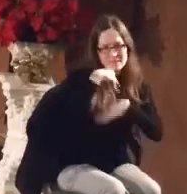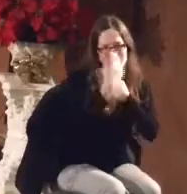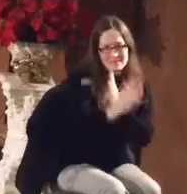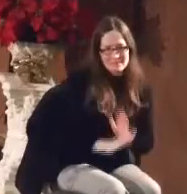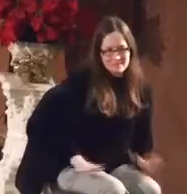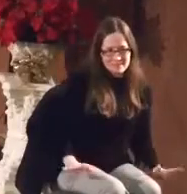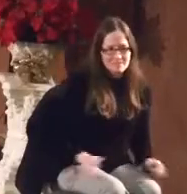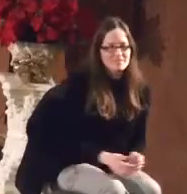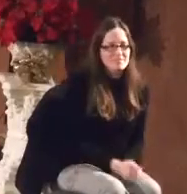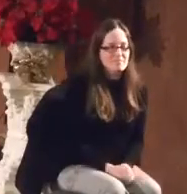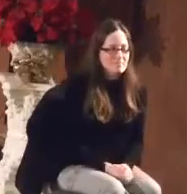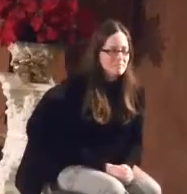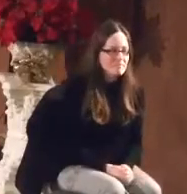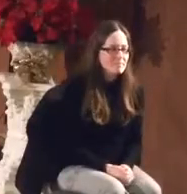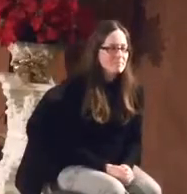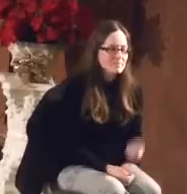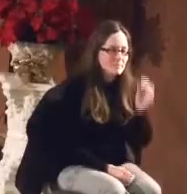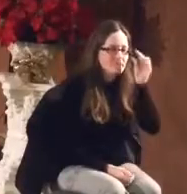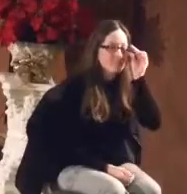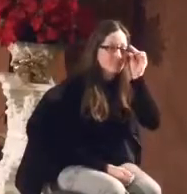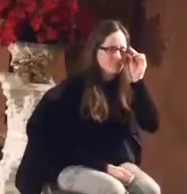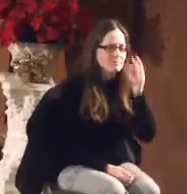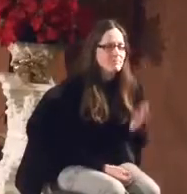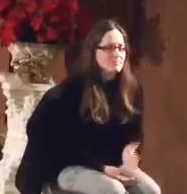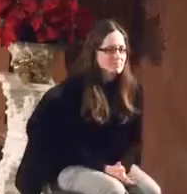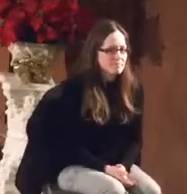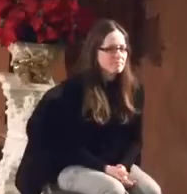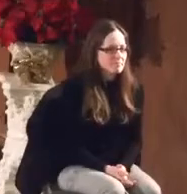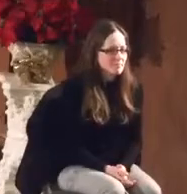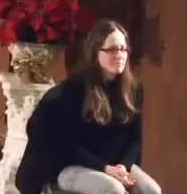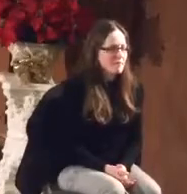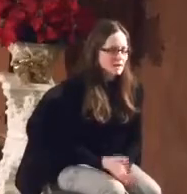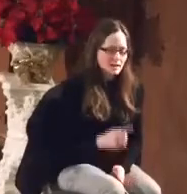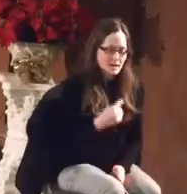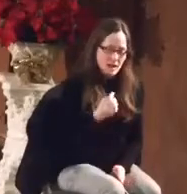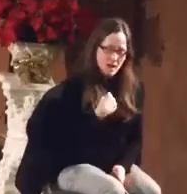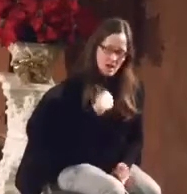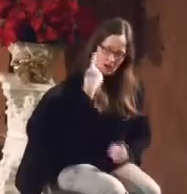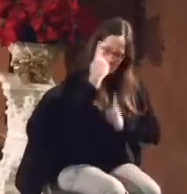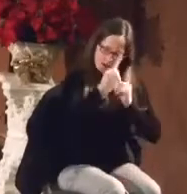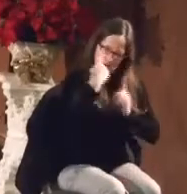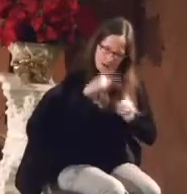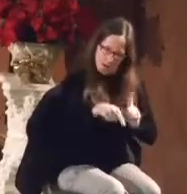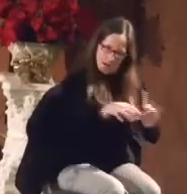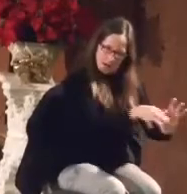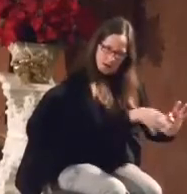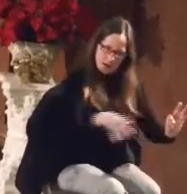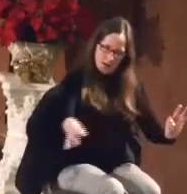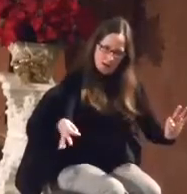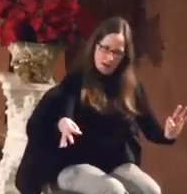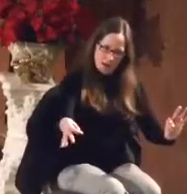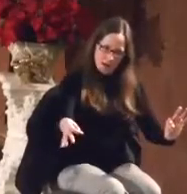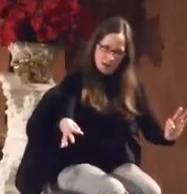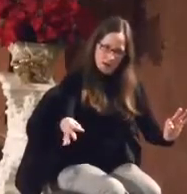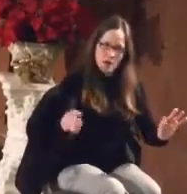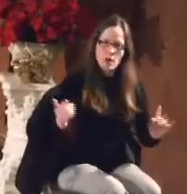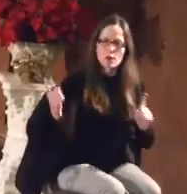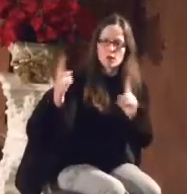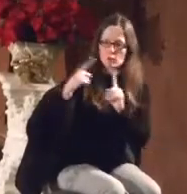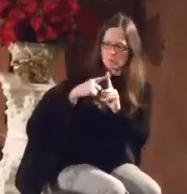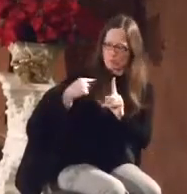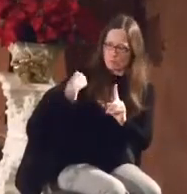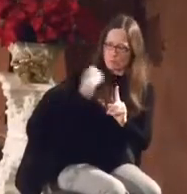You know, I think of this extraordinary verse. For to us a child is born, unto